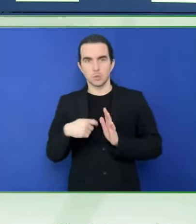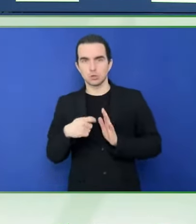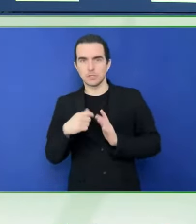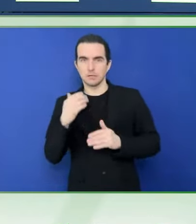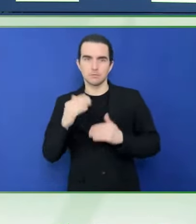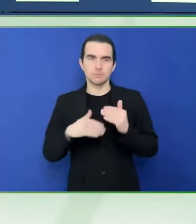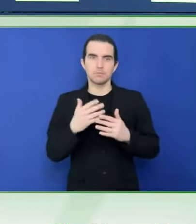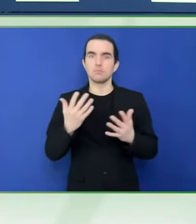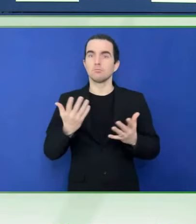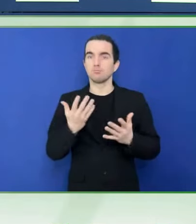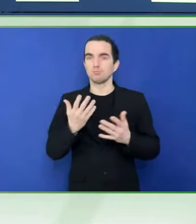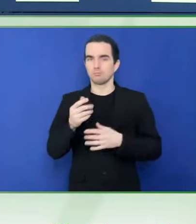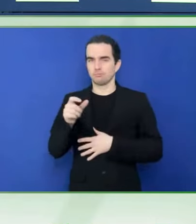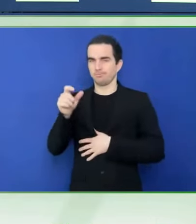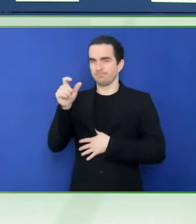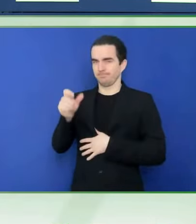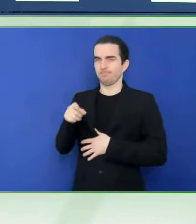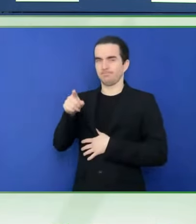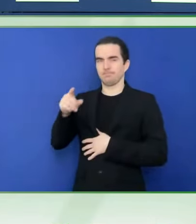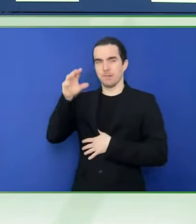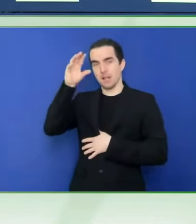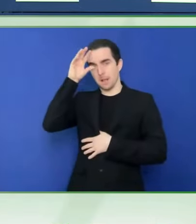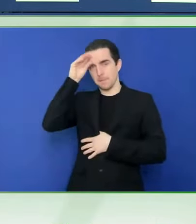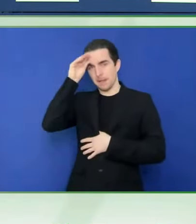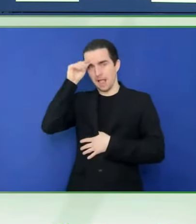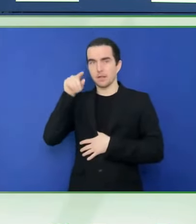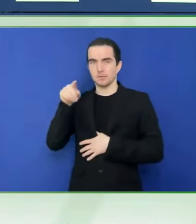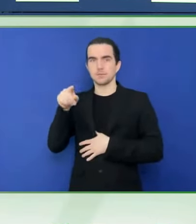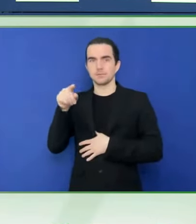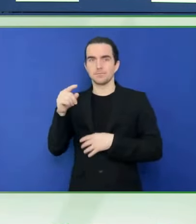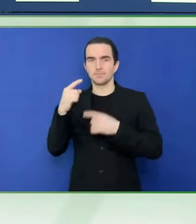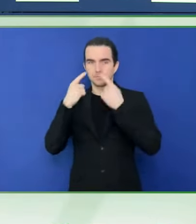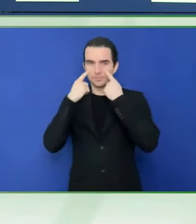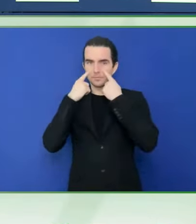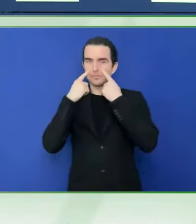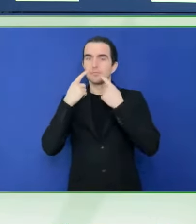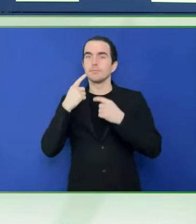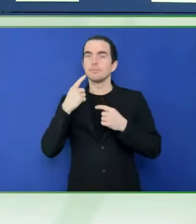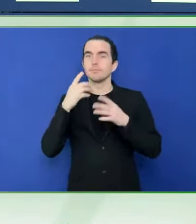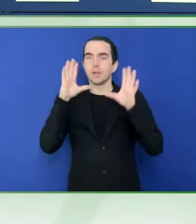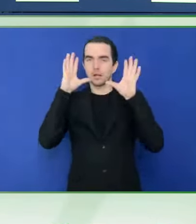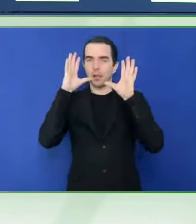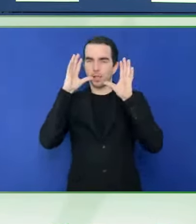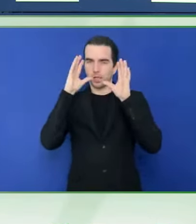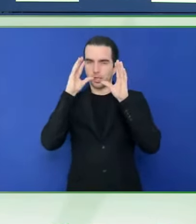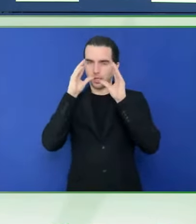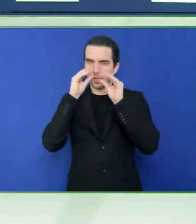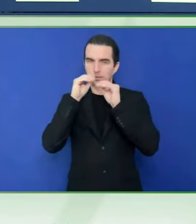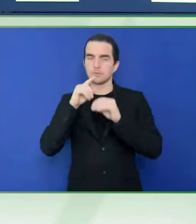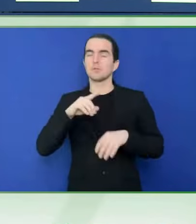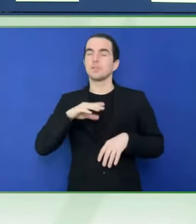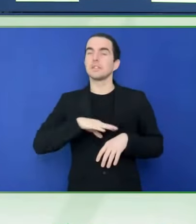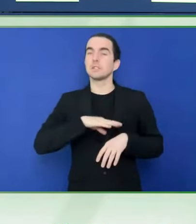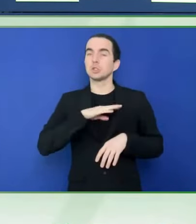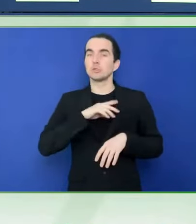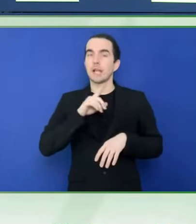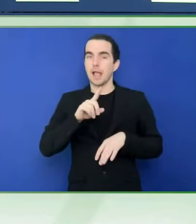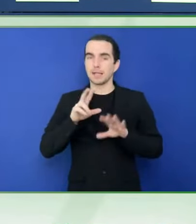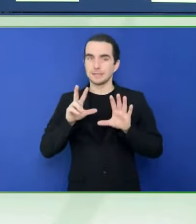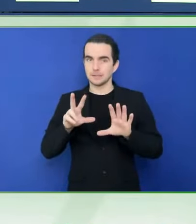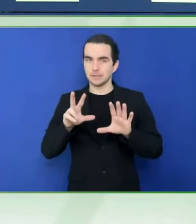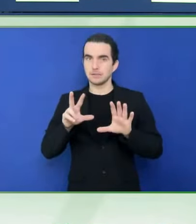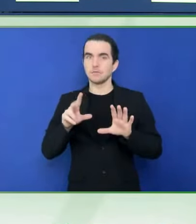In such way that it would allow him independent life. So in